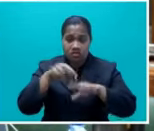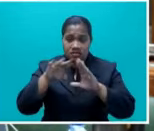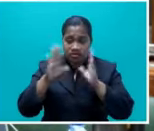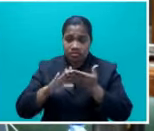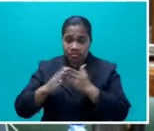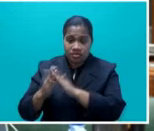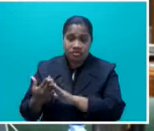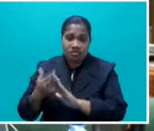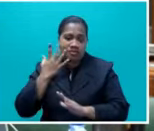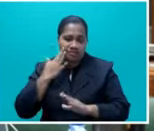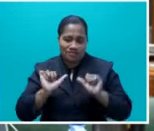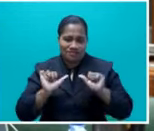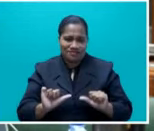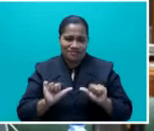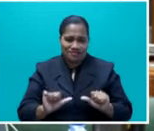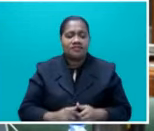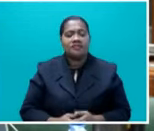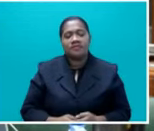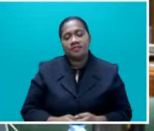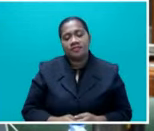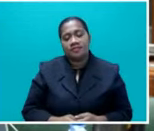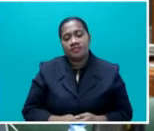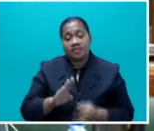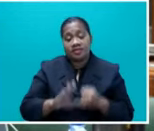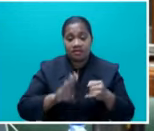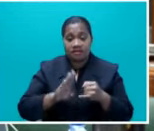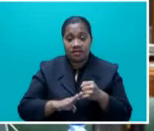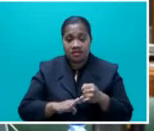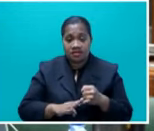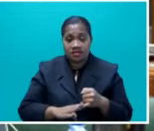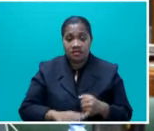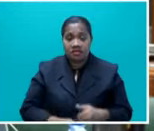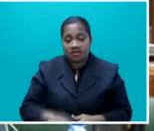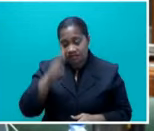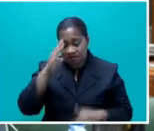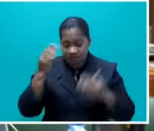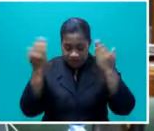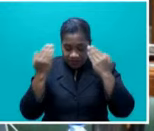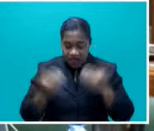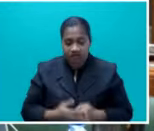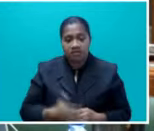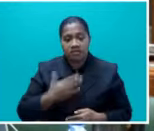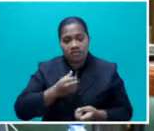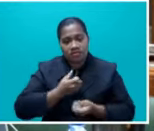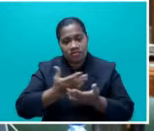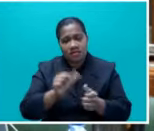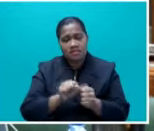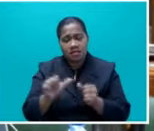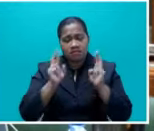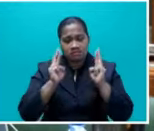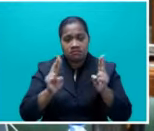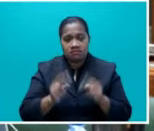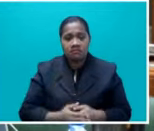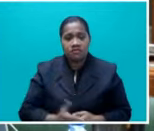his presidency. Finally, Madam Speaker, I take this time to convey my best wishes to the